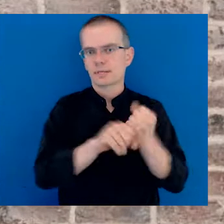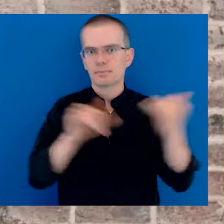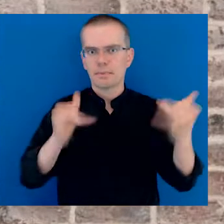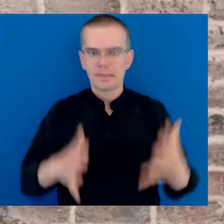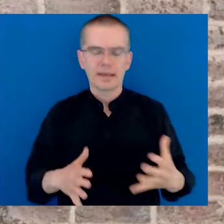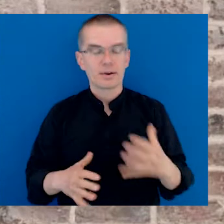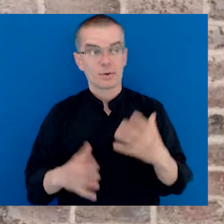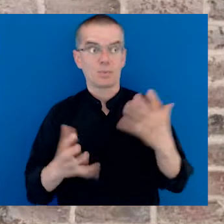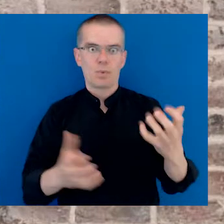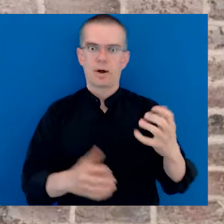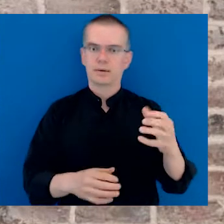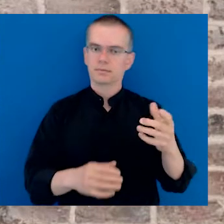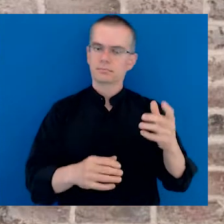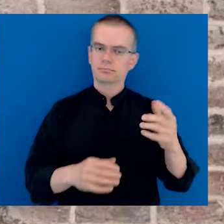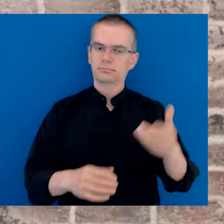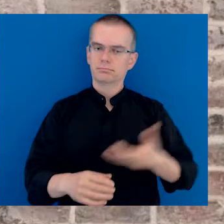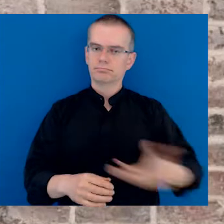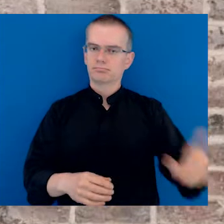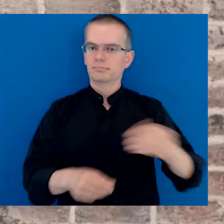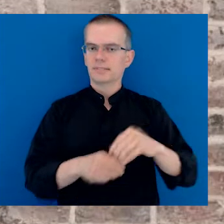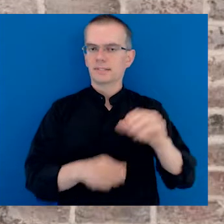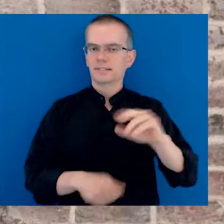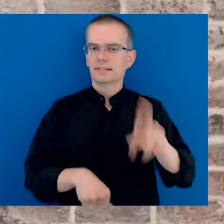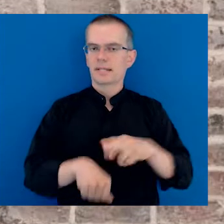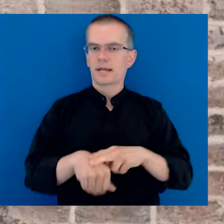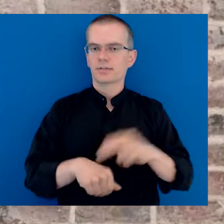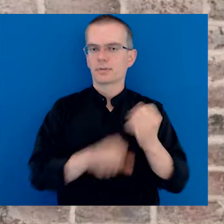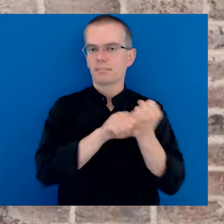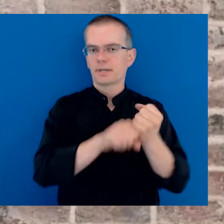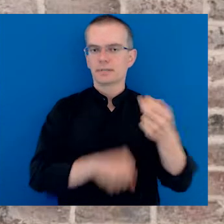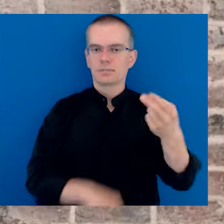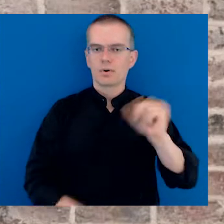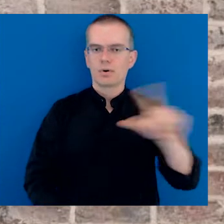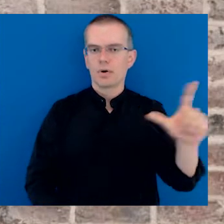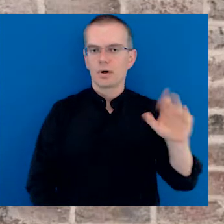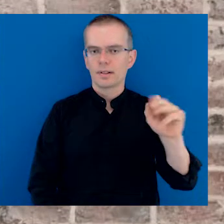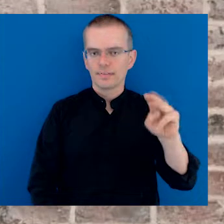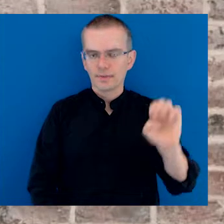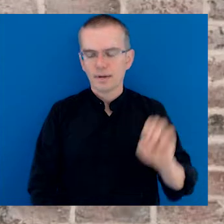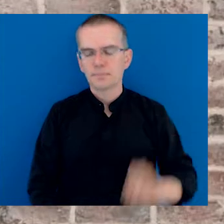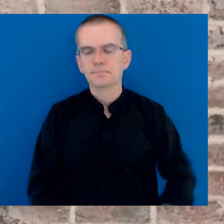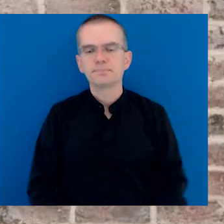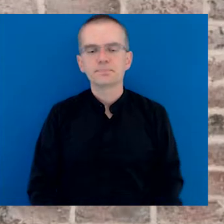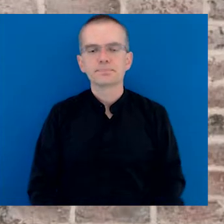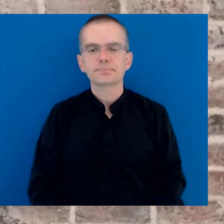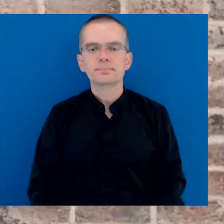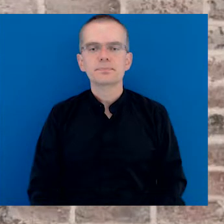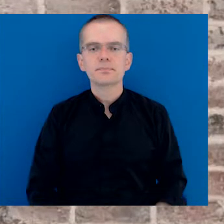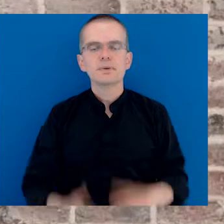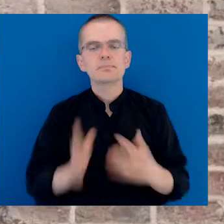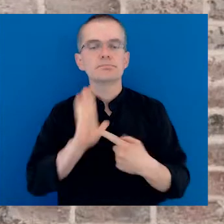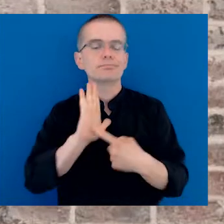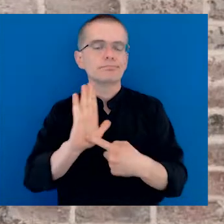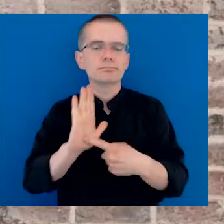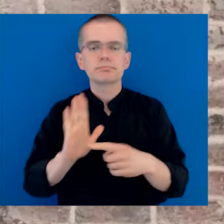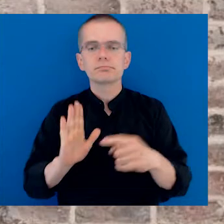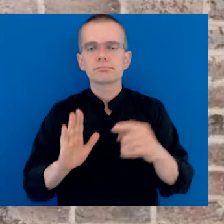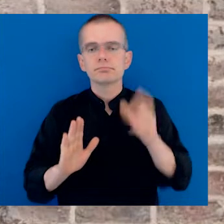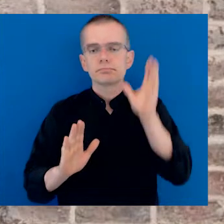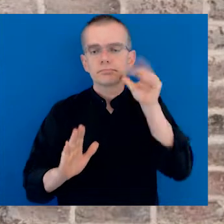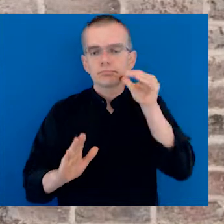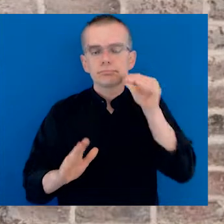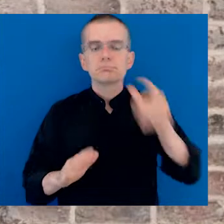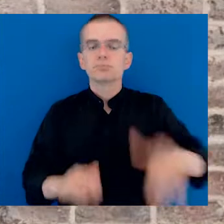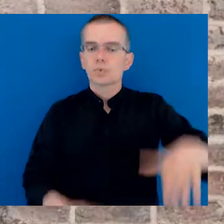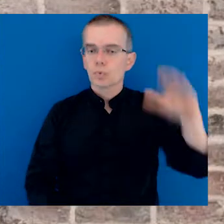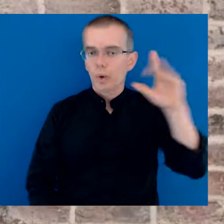Baseball Hall of Fame. And one thing I wanted to share about you, and we don't read the whole book, but we show some of it, is, you know, William Hoy, they said